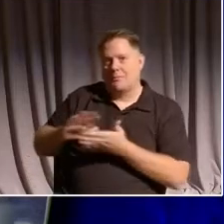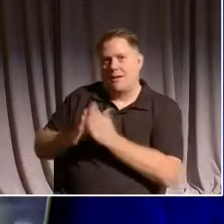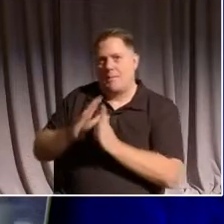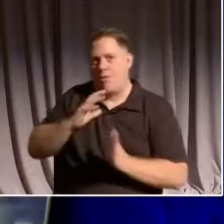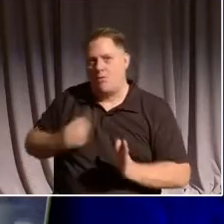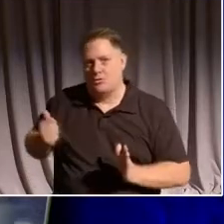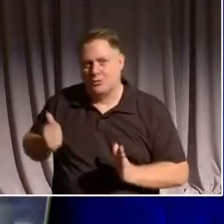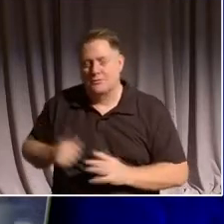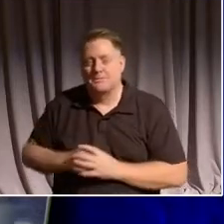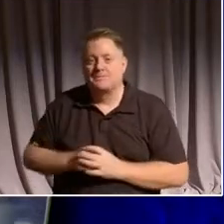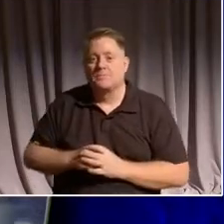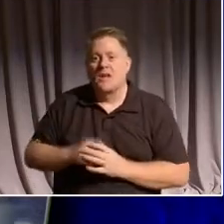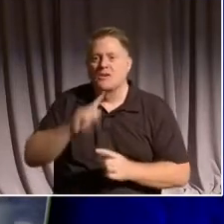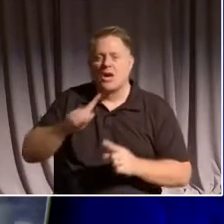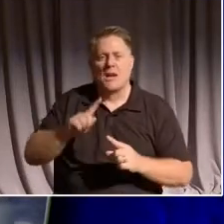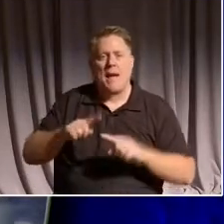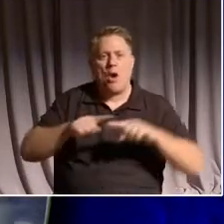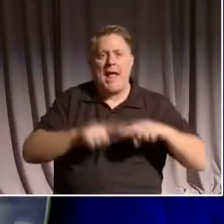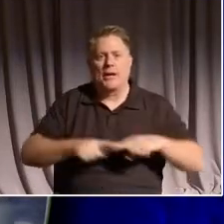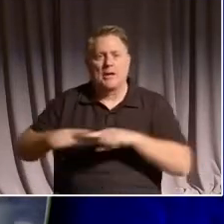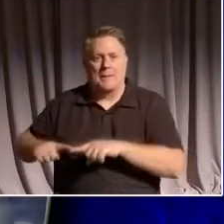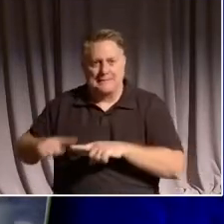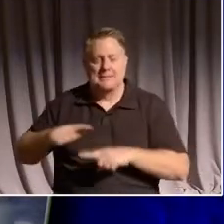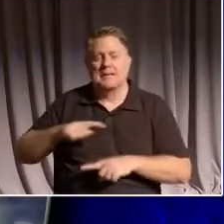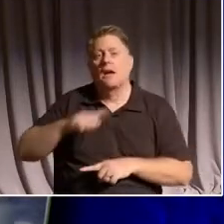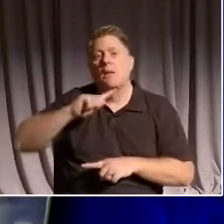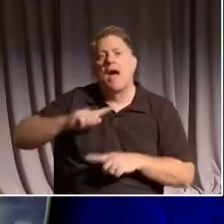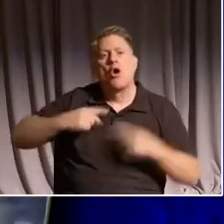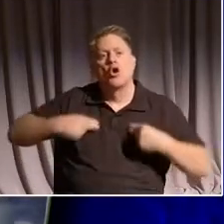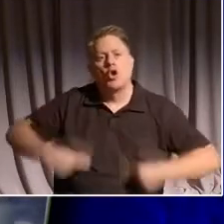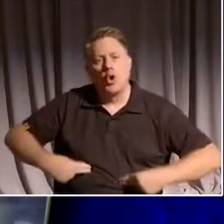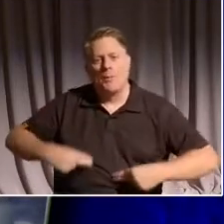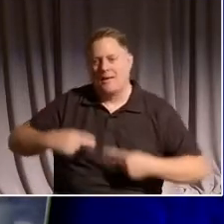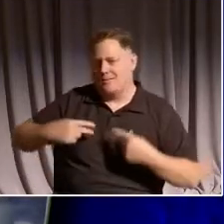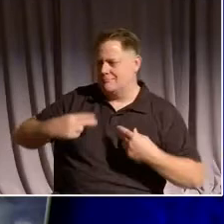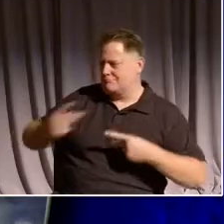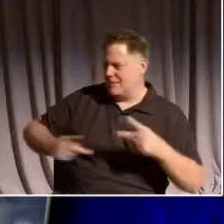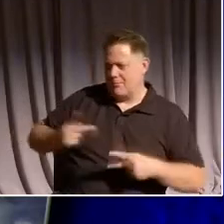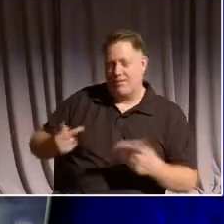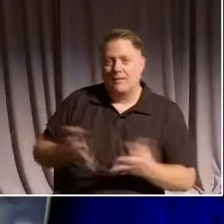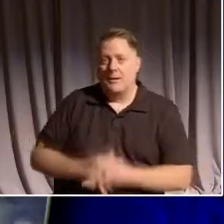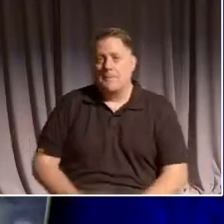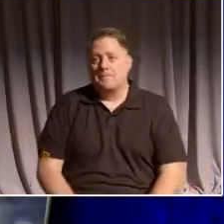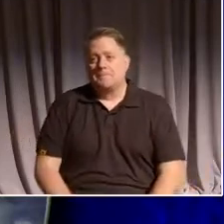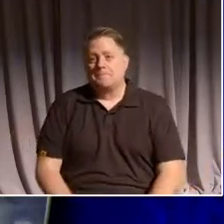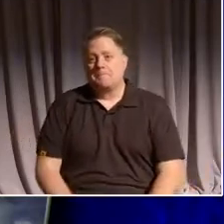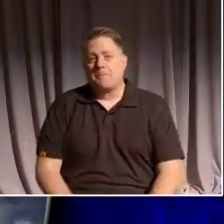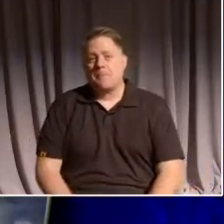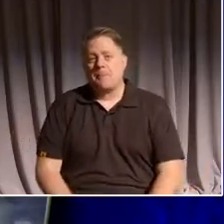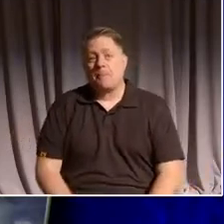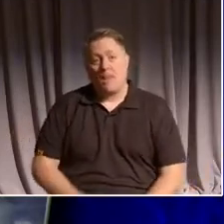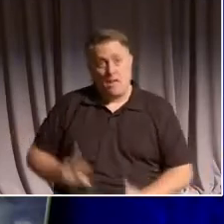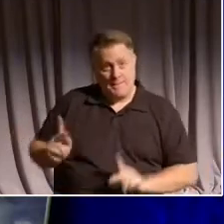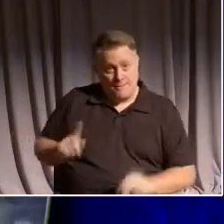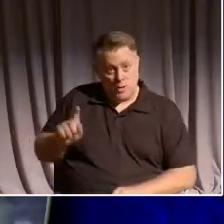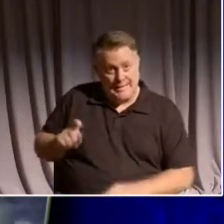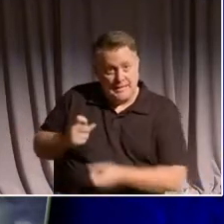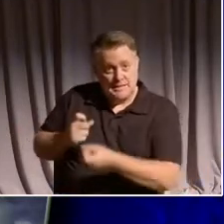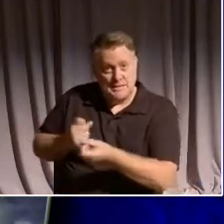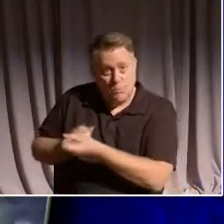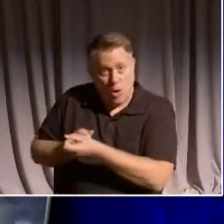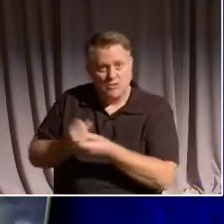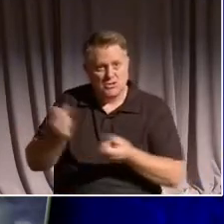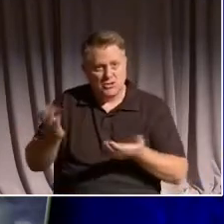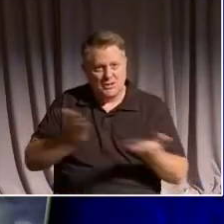of interdependency, of humankind, of people who need services and supports, but